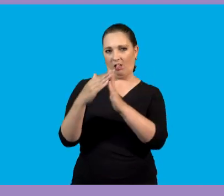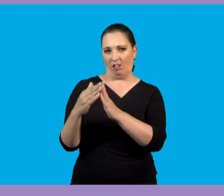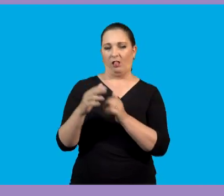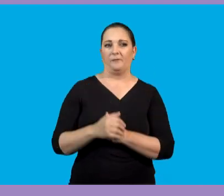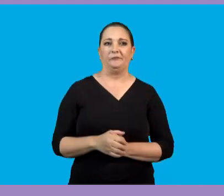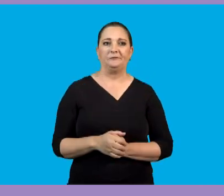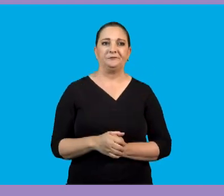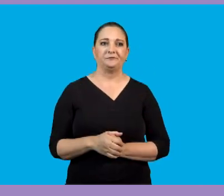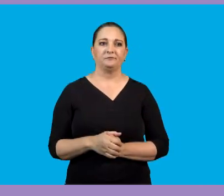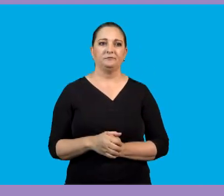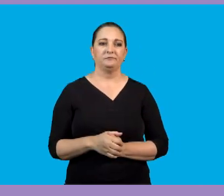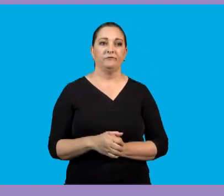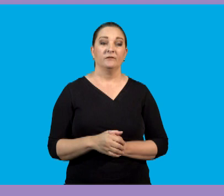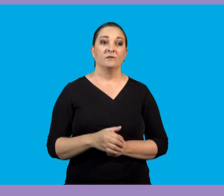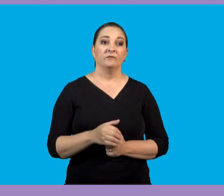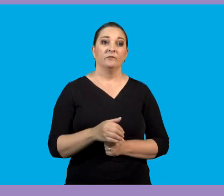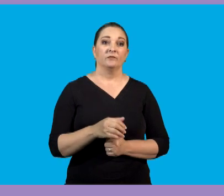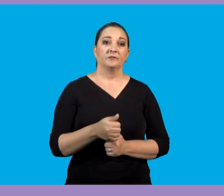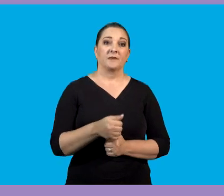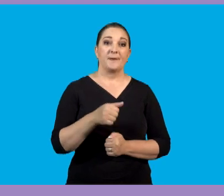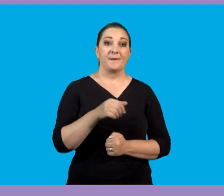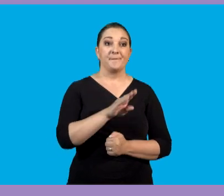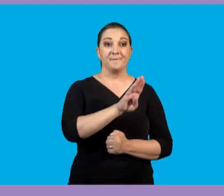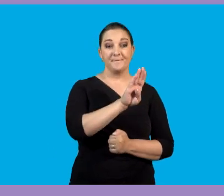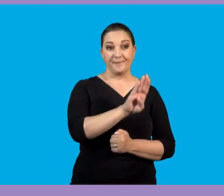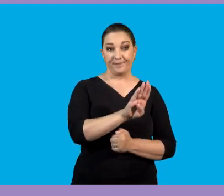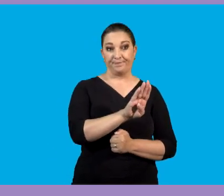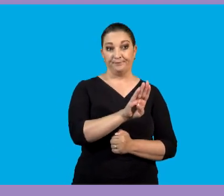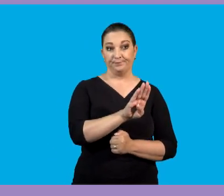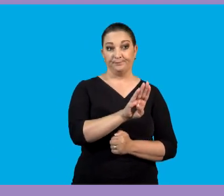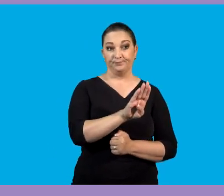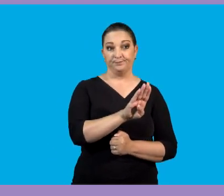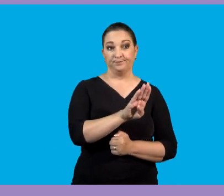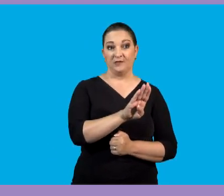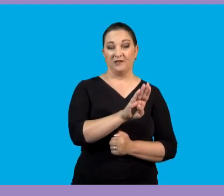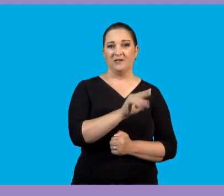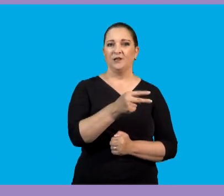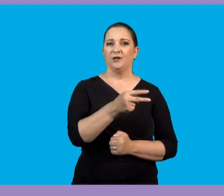and angle B is equals to